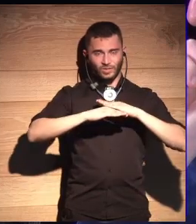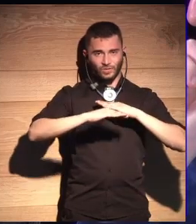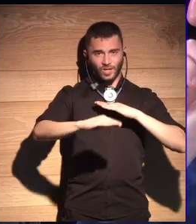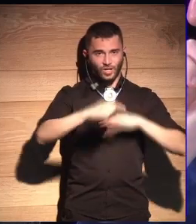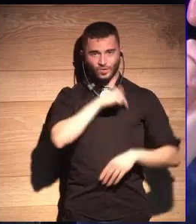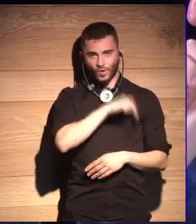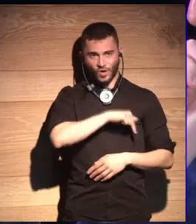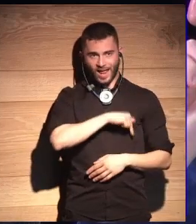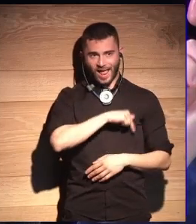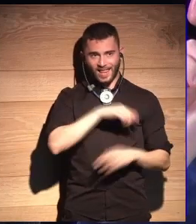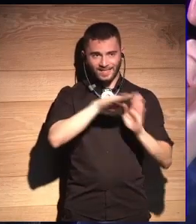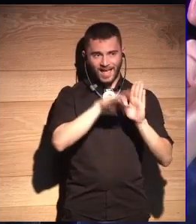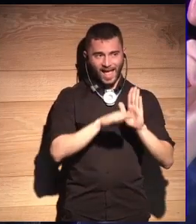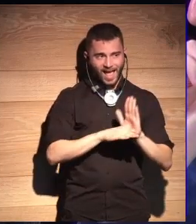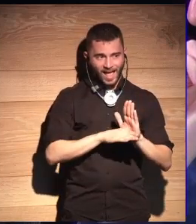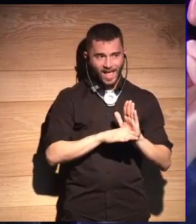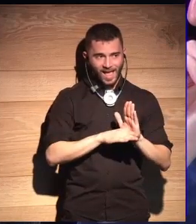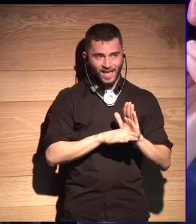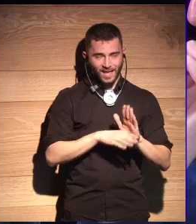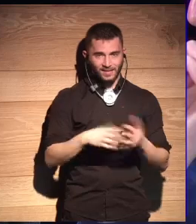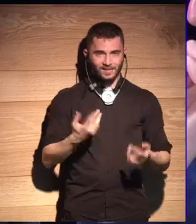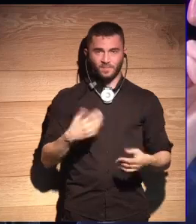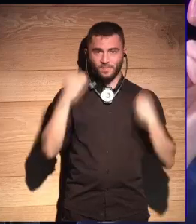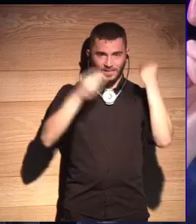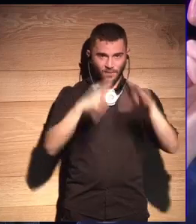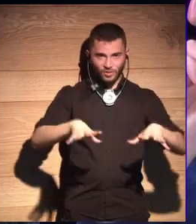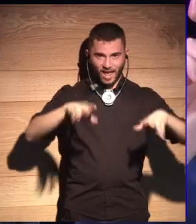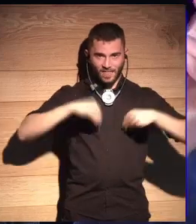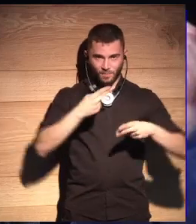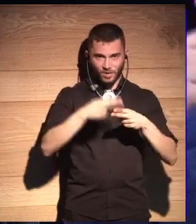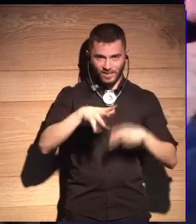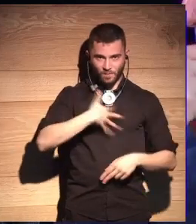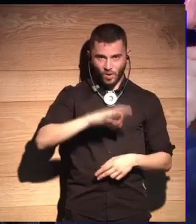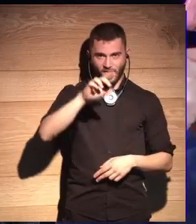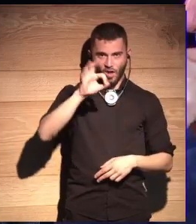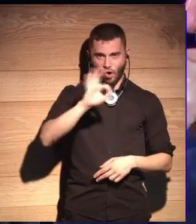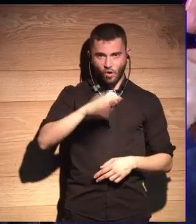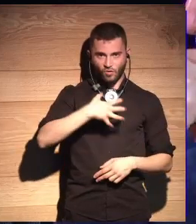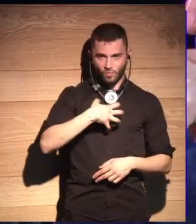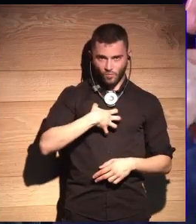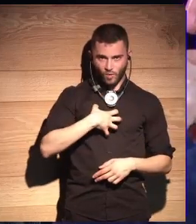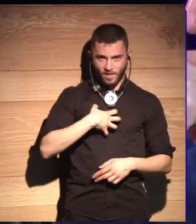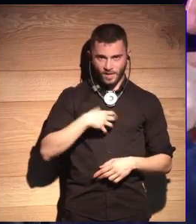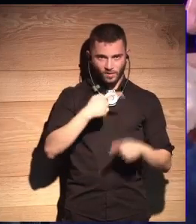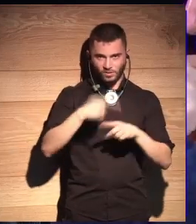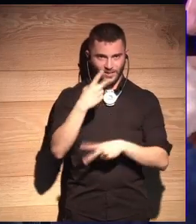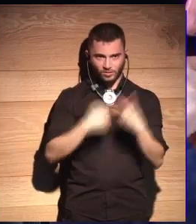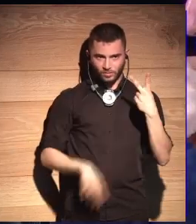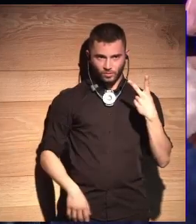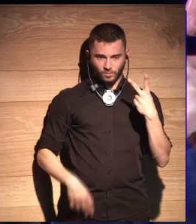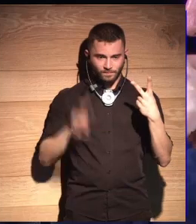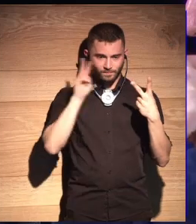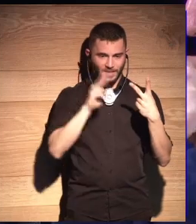moral flaws of the agents? What is what we consider acceptable and unacceptable from a political point of view? And here there are